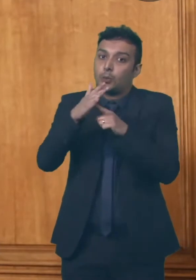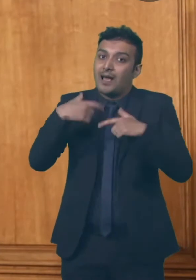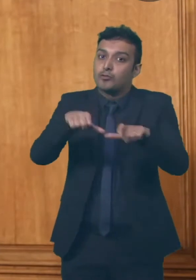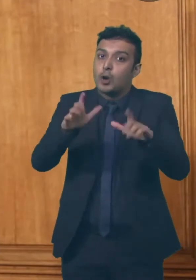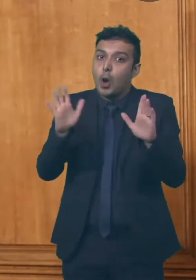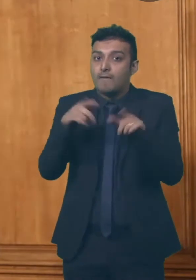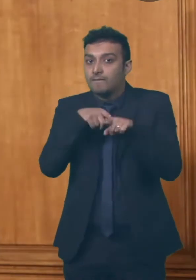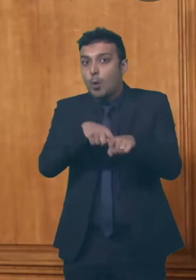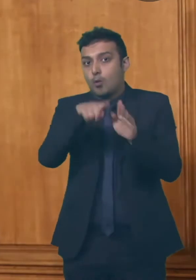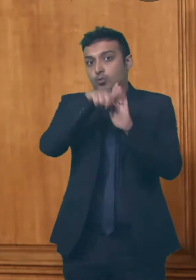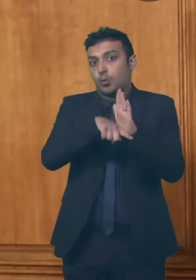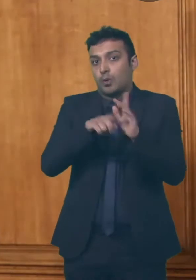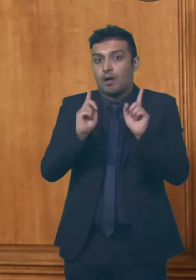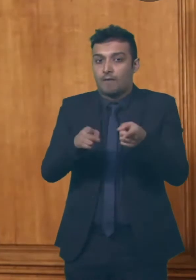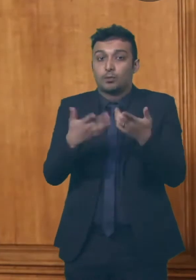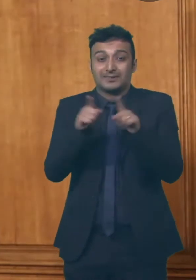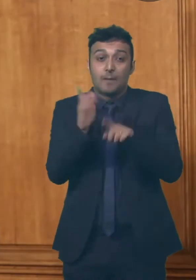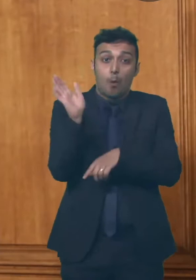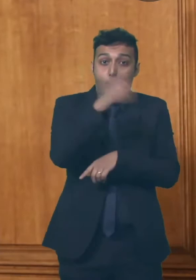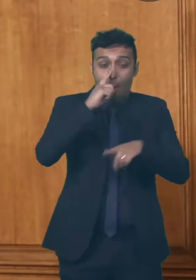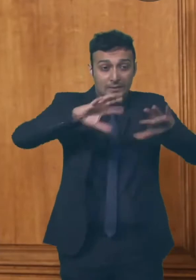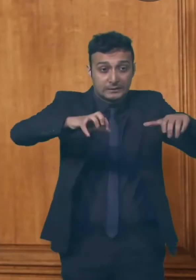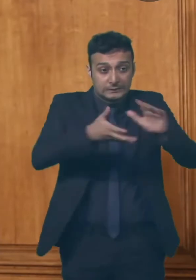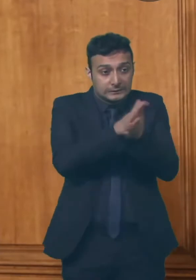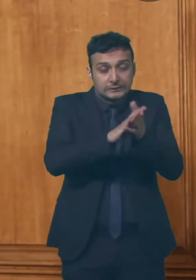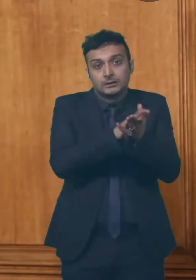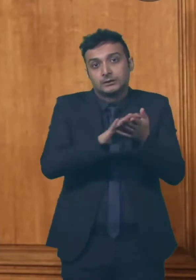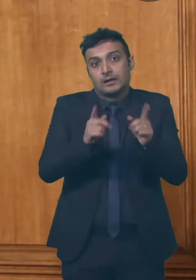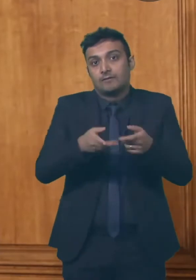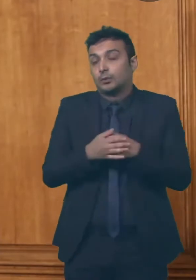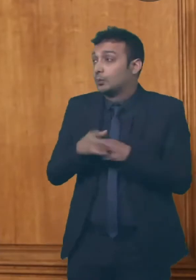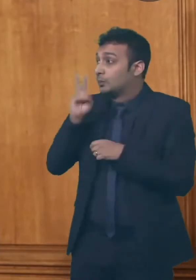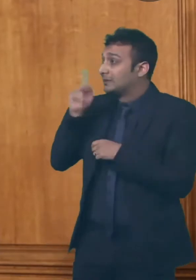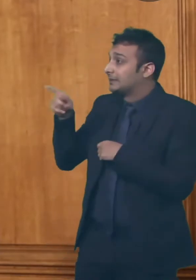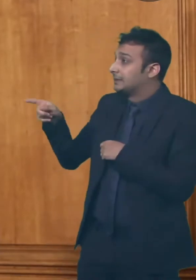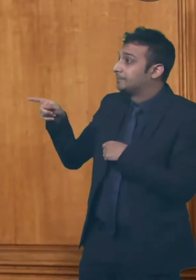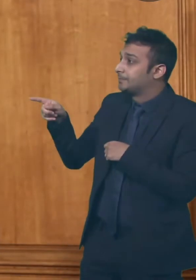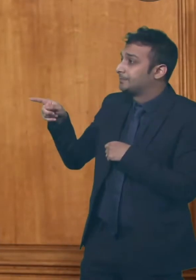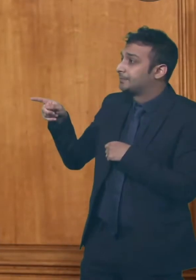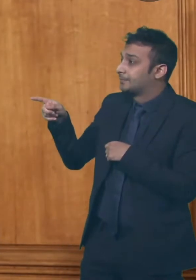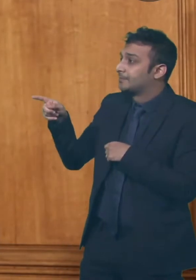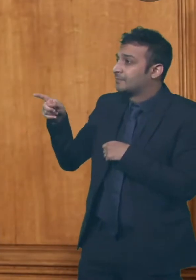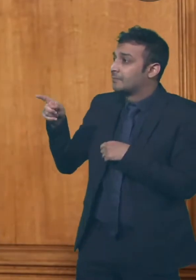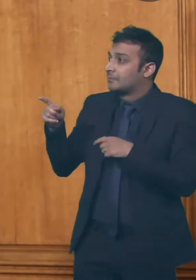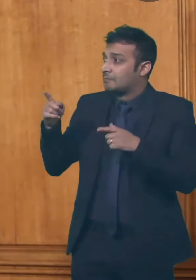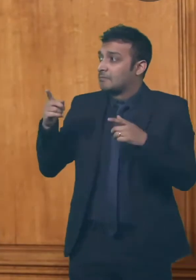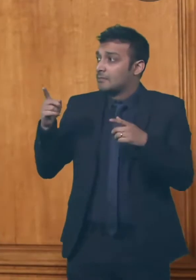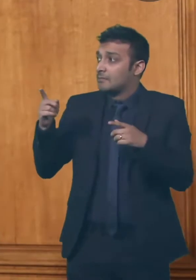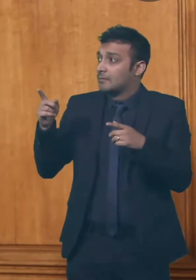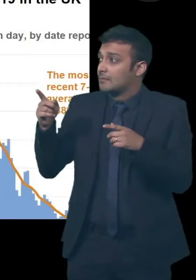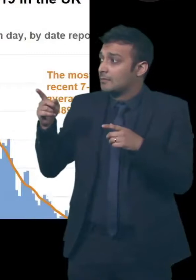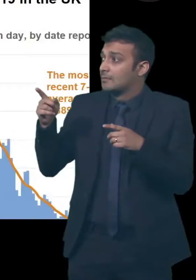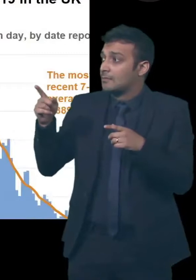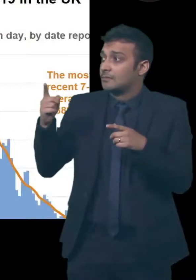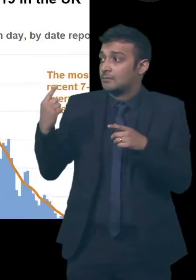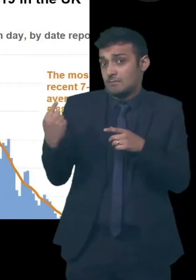well. You can see that the rate is back now about where it was in the end of September, so